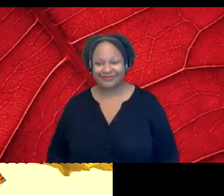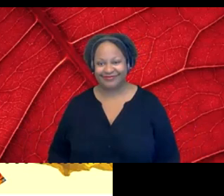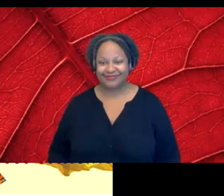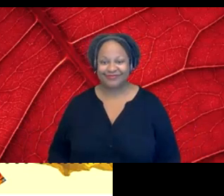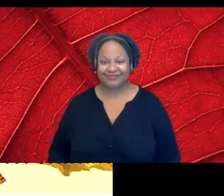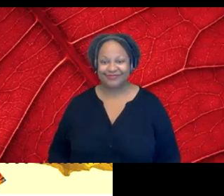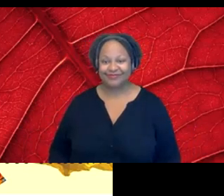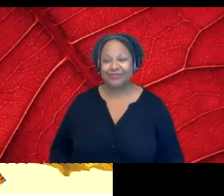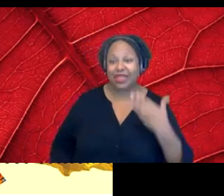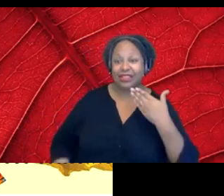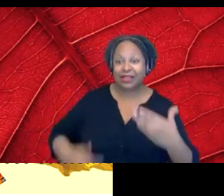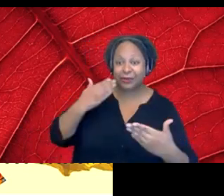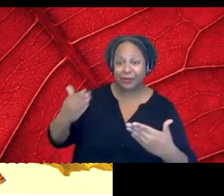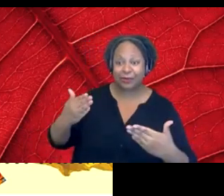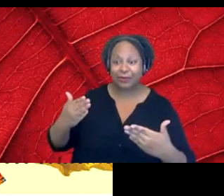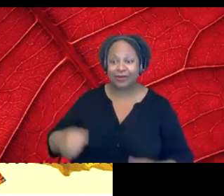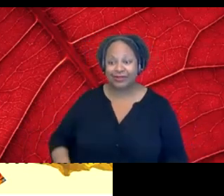Thank you. And